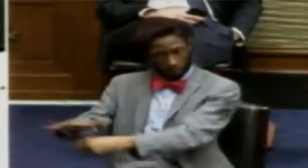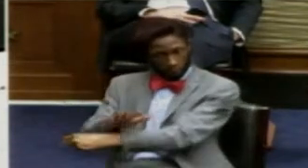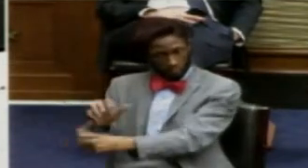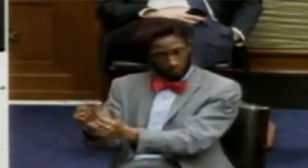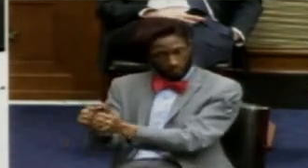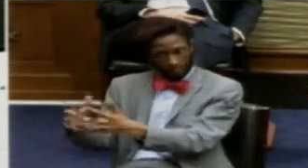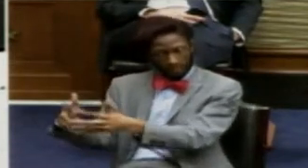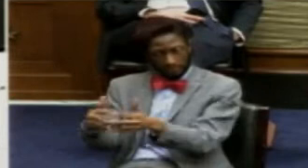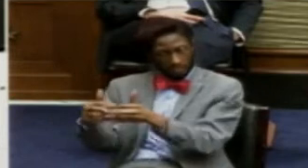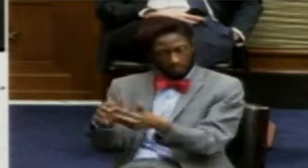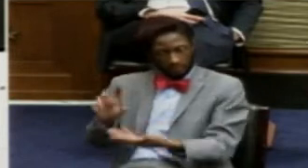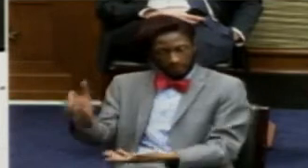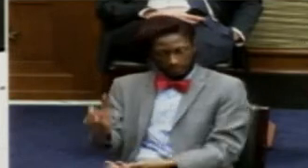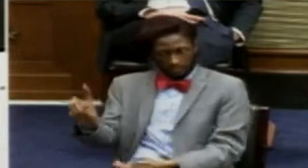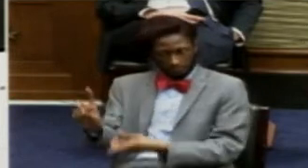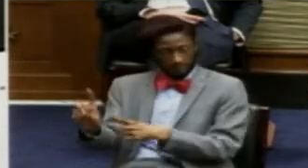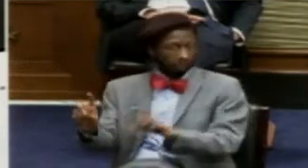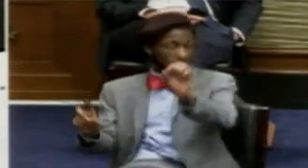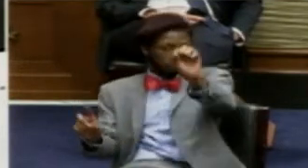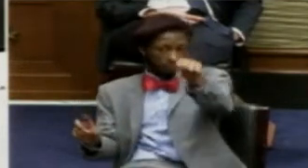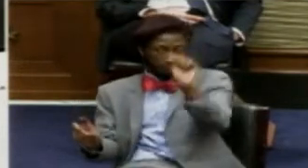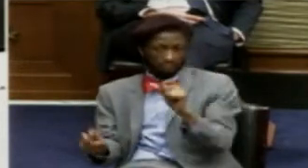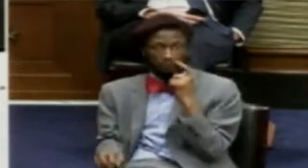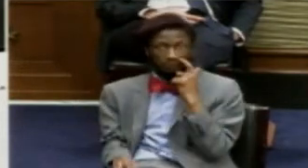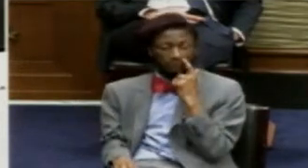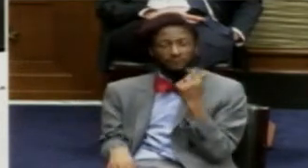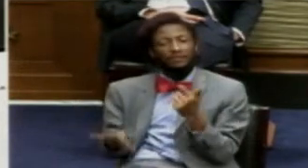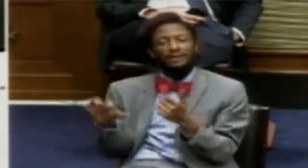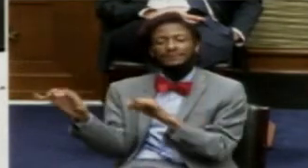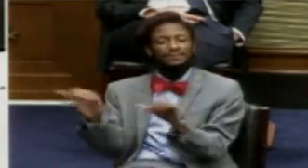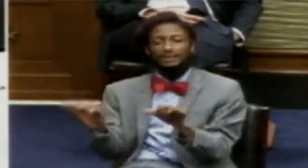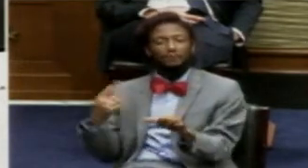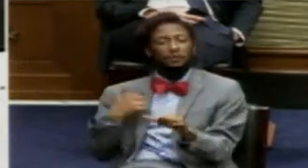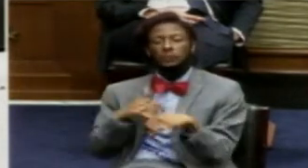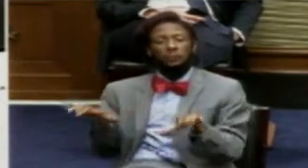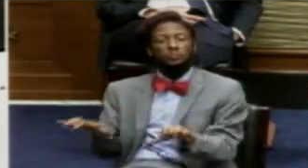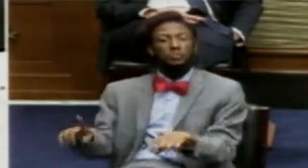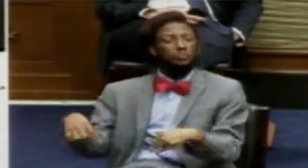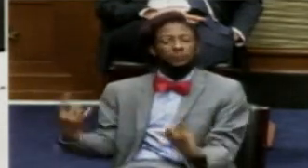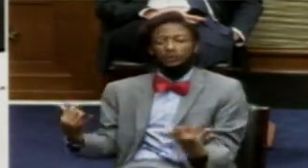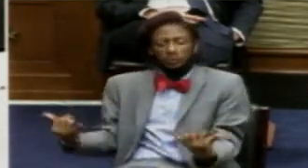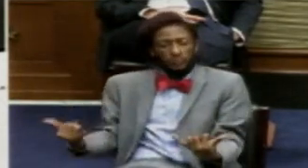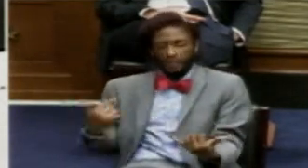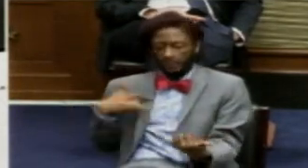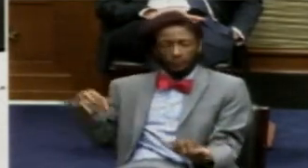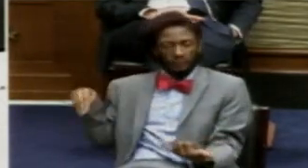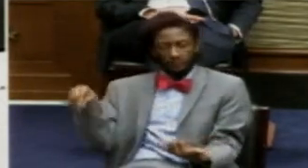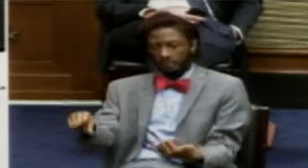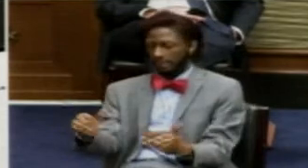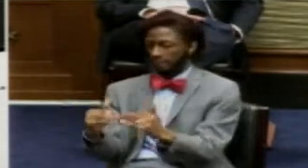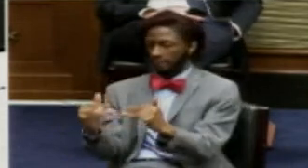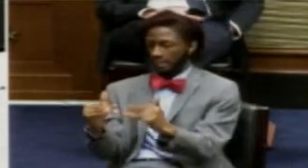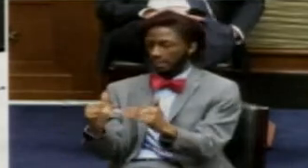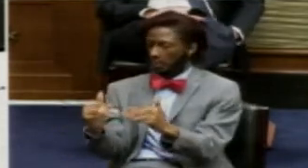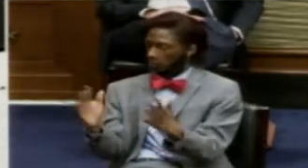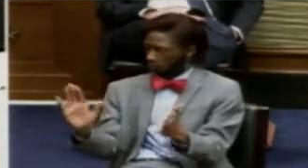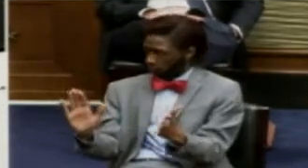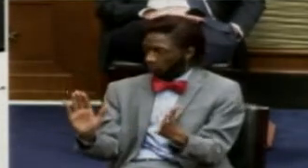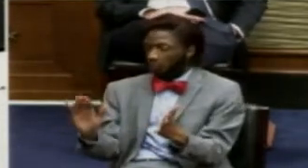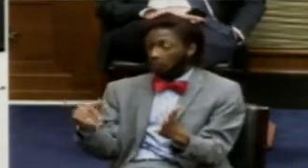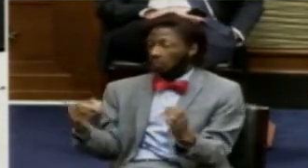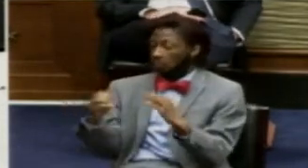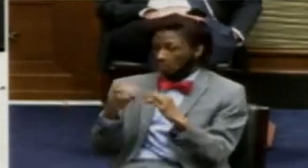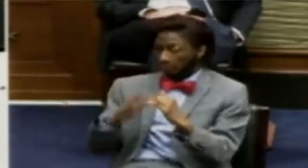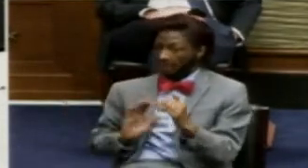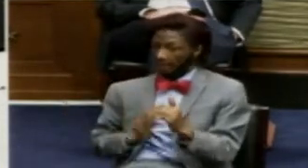American democracy, the answer is yes, just as we do today, paying our fair share, some would argue more than our